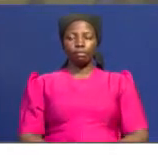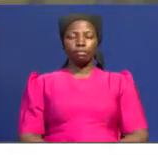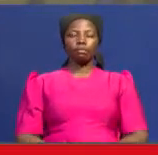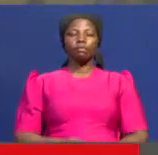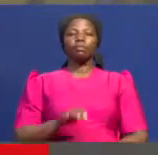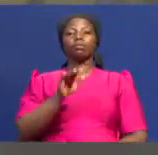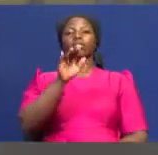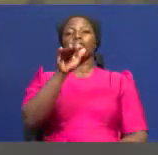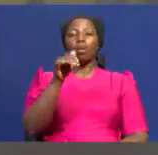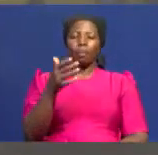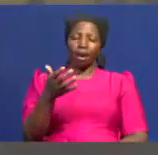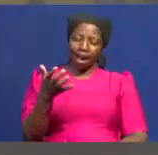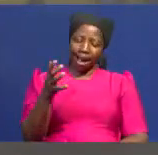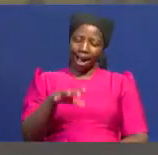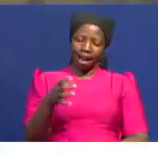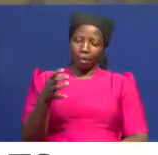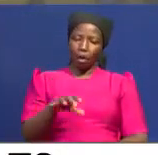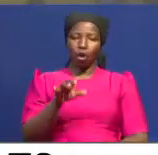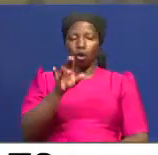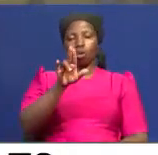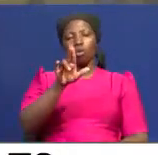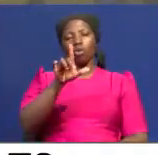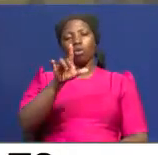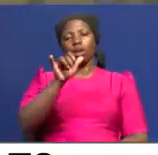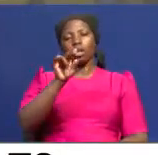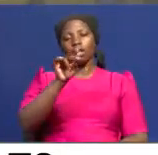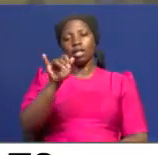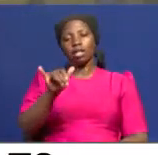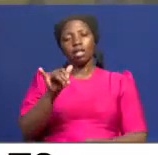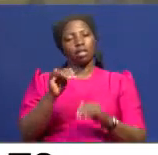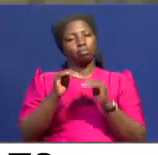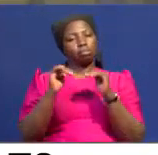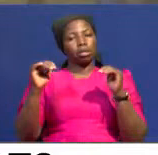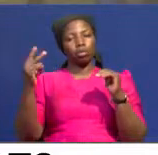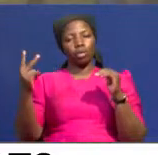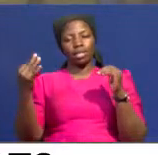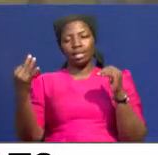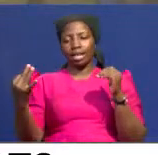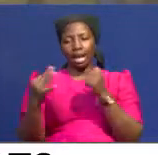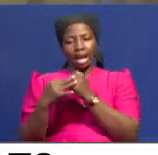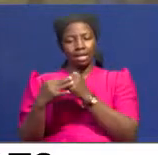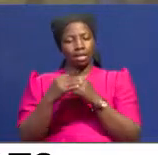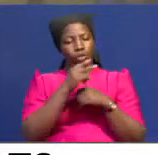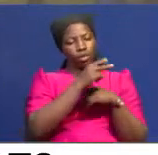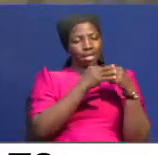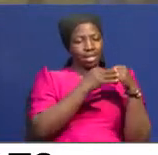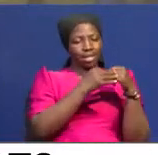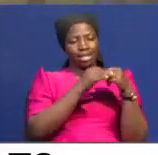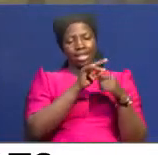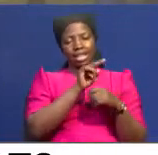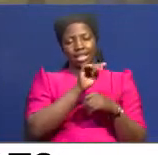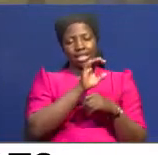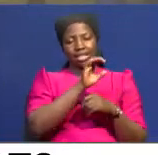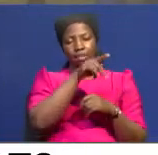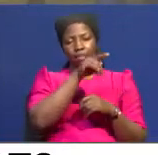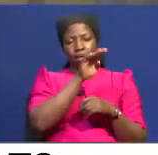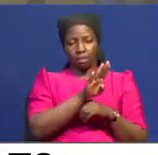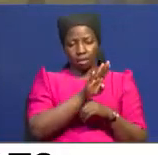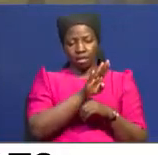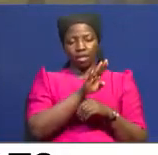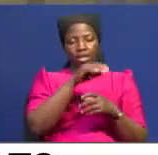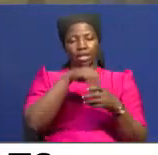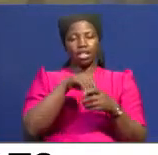Now, from the handball scene, Ulinzi Sharks were held to a 28-28 draw by NCPB in one of the Kenya